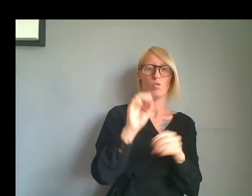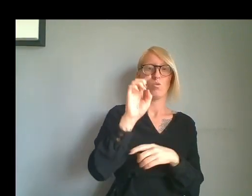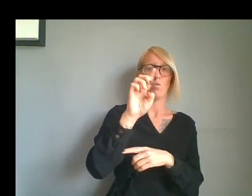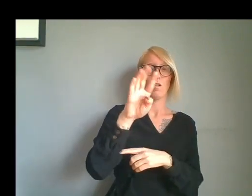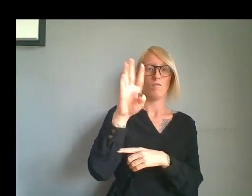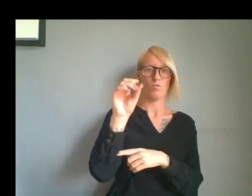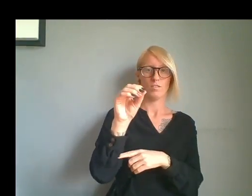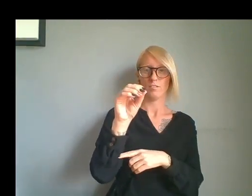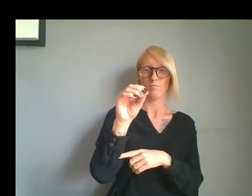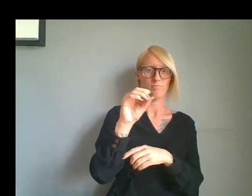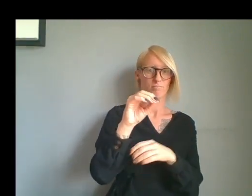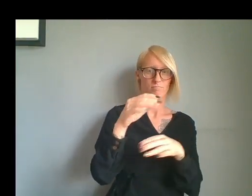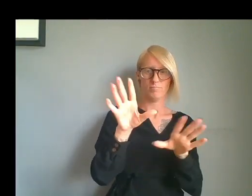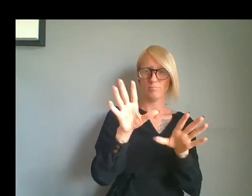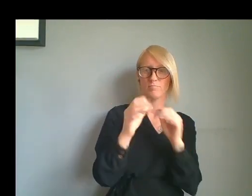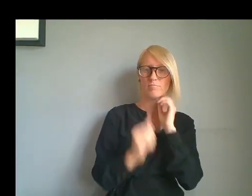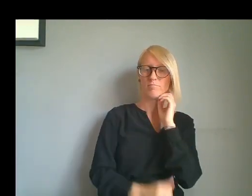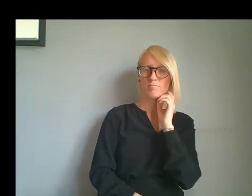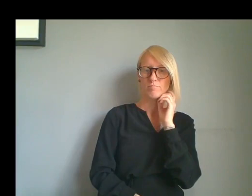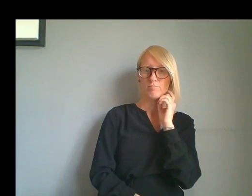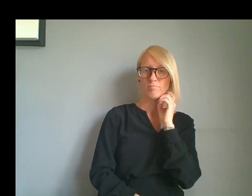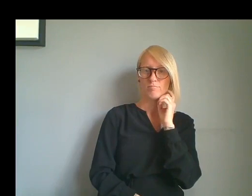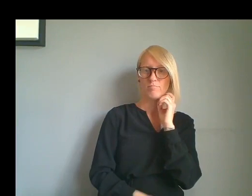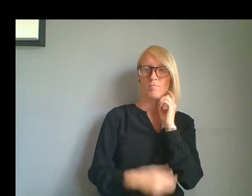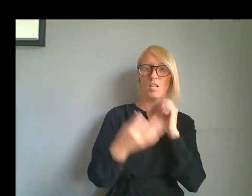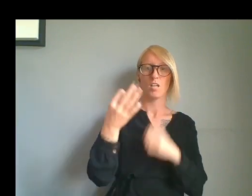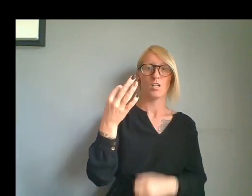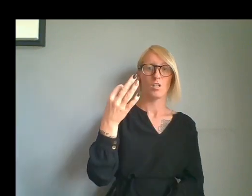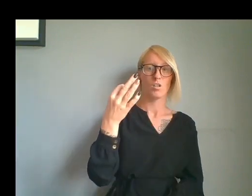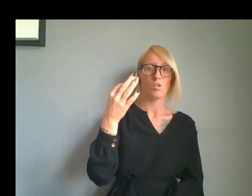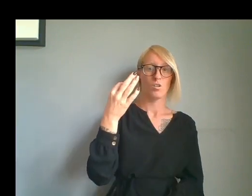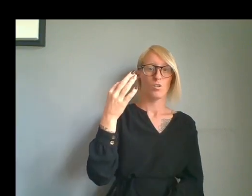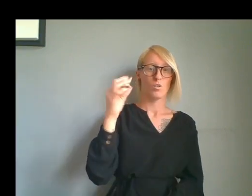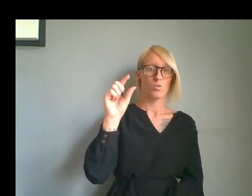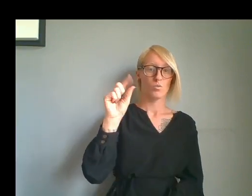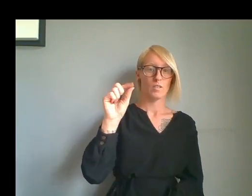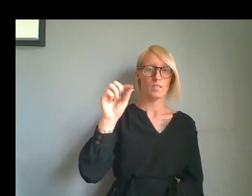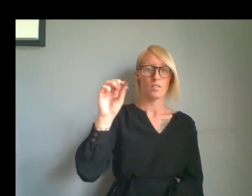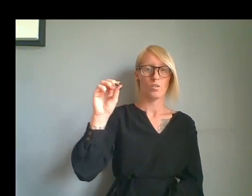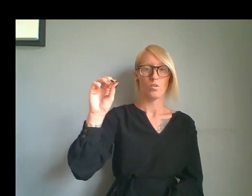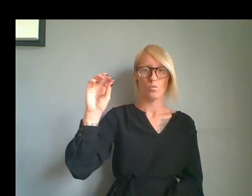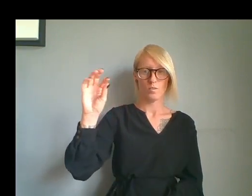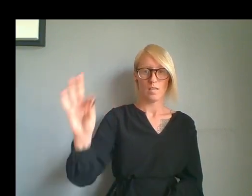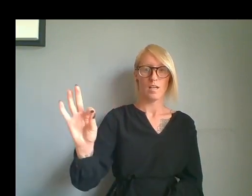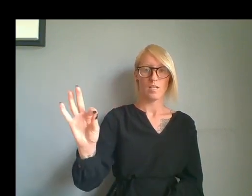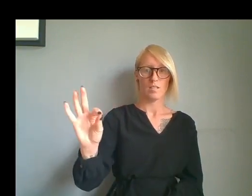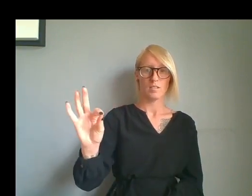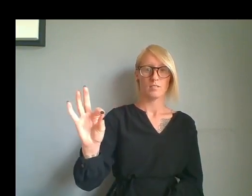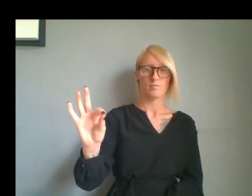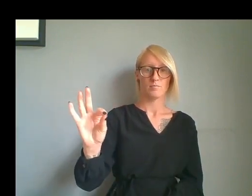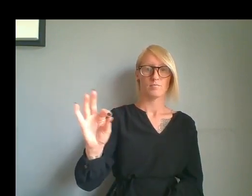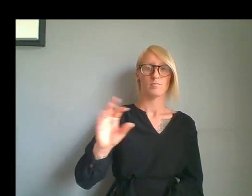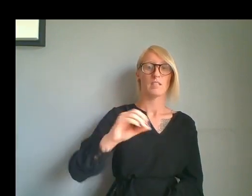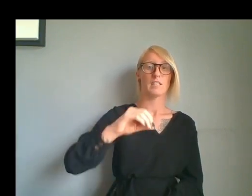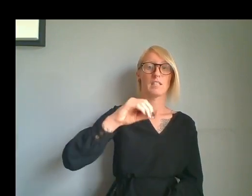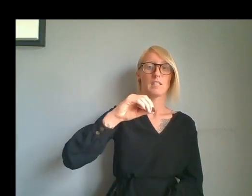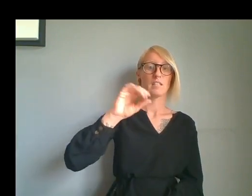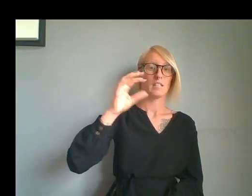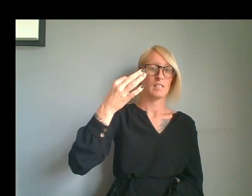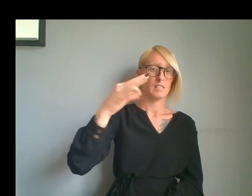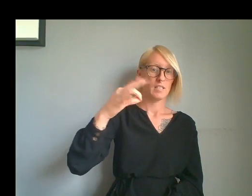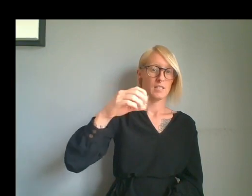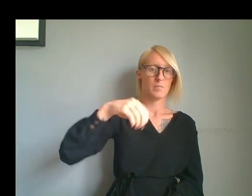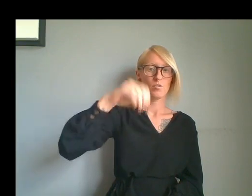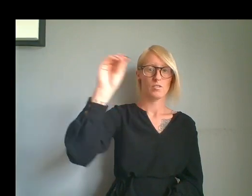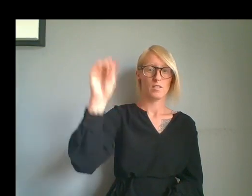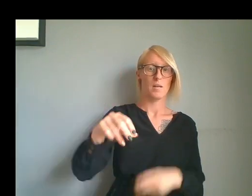of 2009, that of the Americans that are online, 19% of them are using Twitter. Now, it may not be real active.